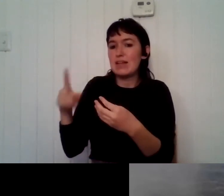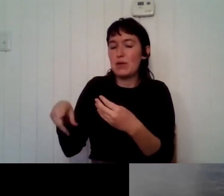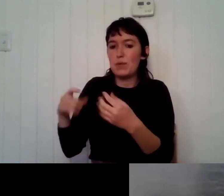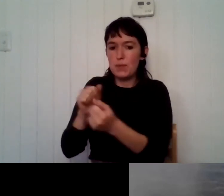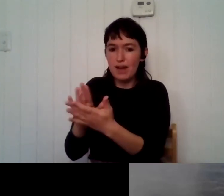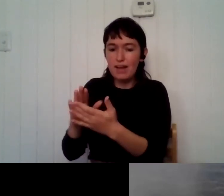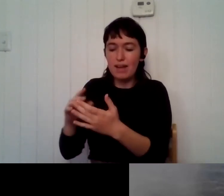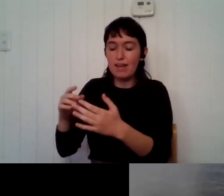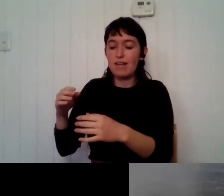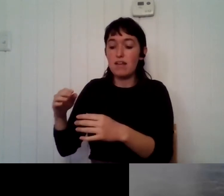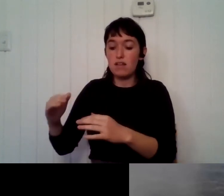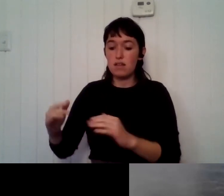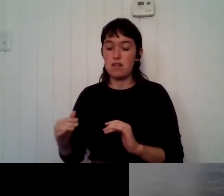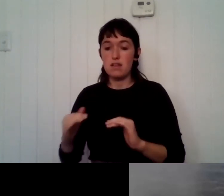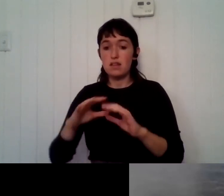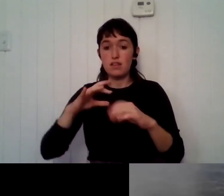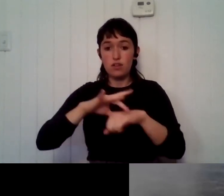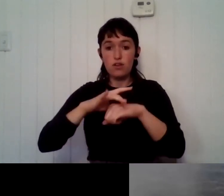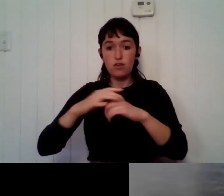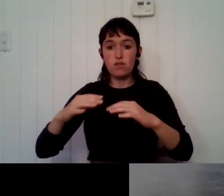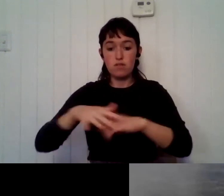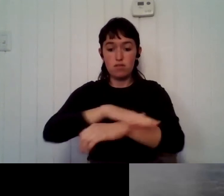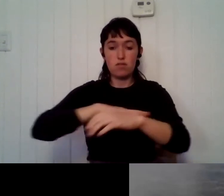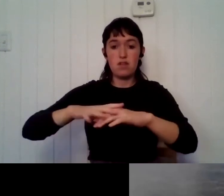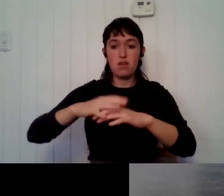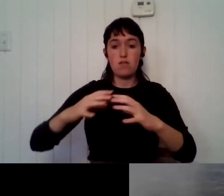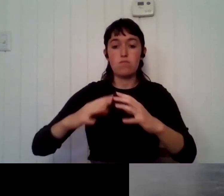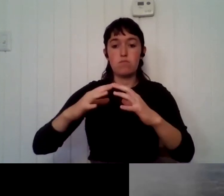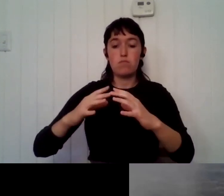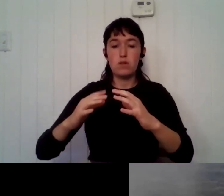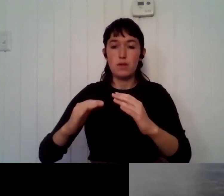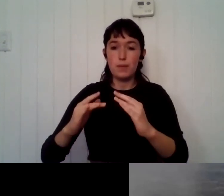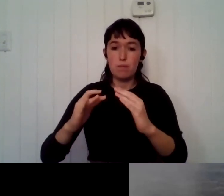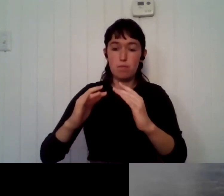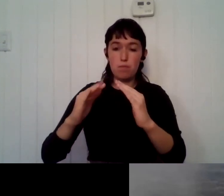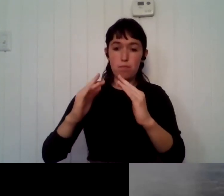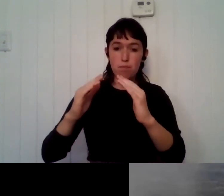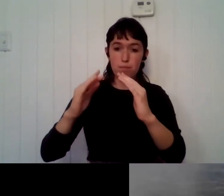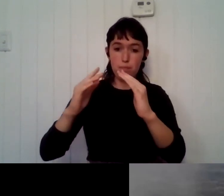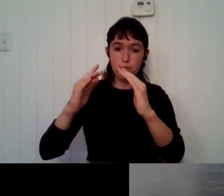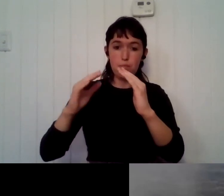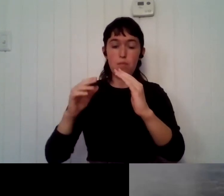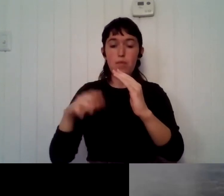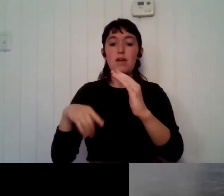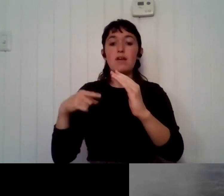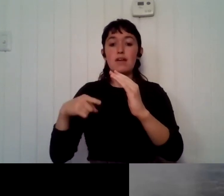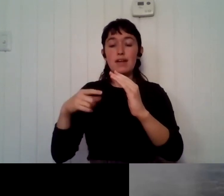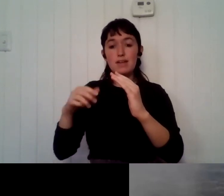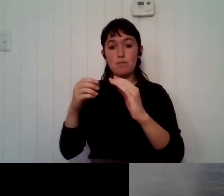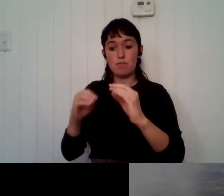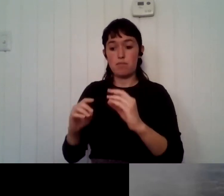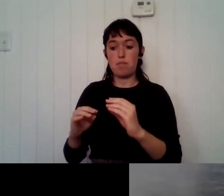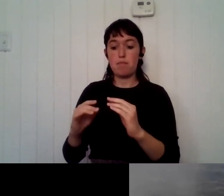up so much before an eruption. Before the last eruption, it was moving 18 centimeters per month.